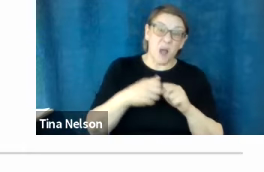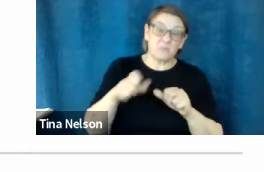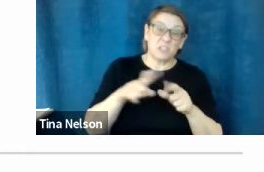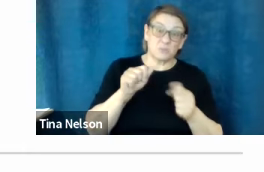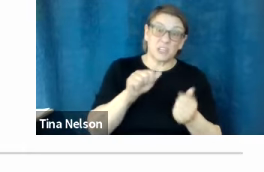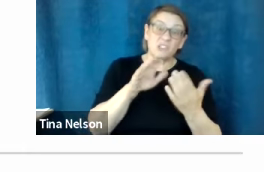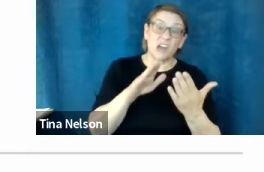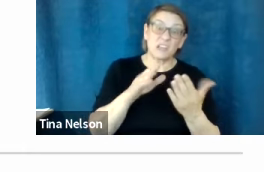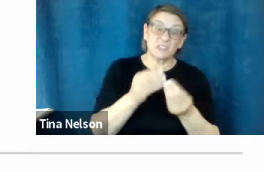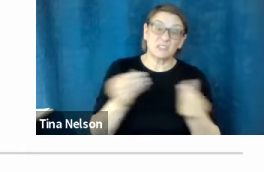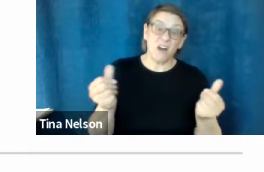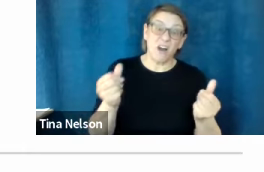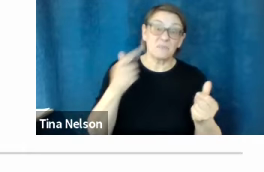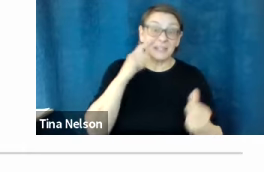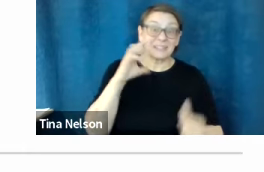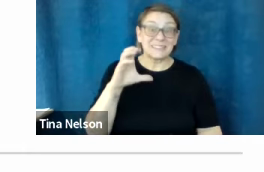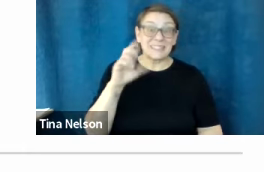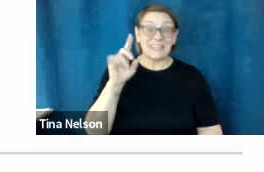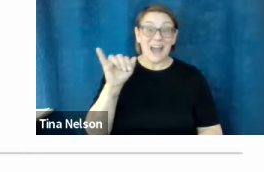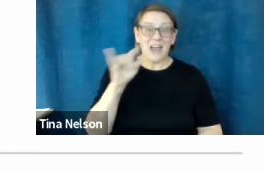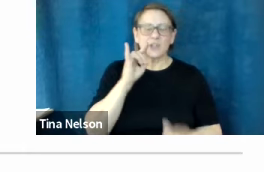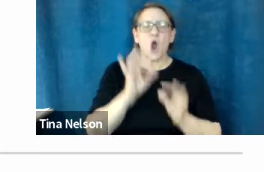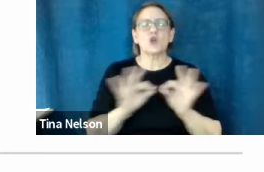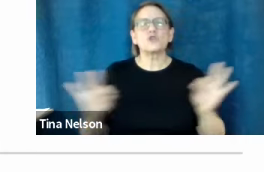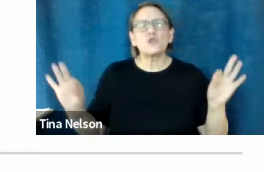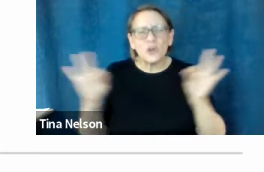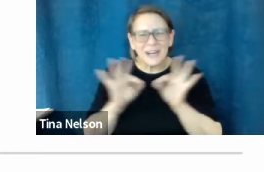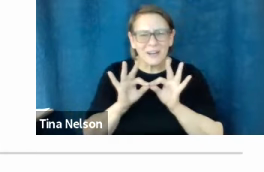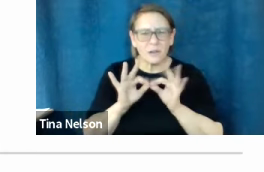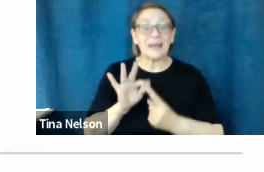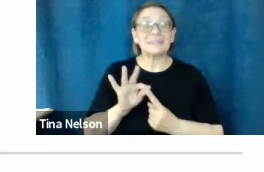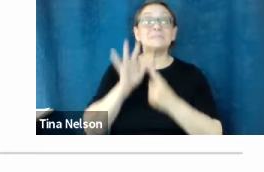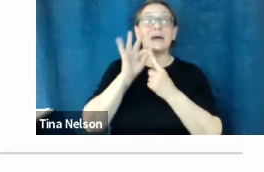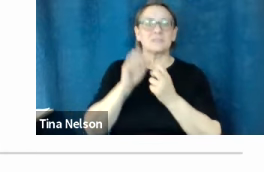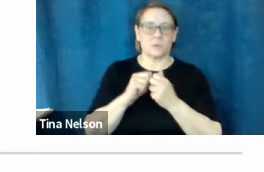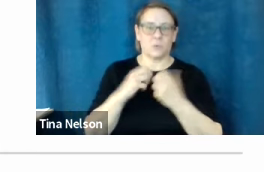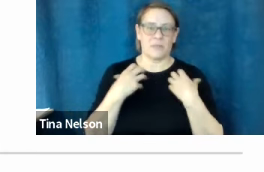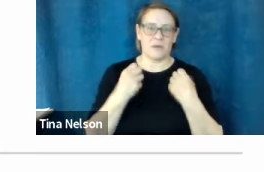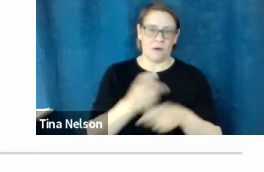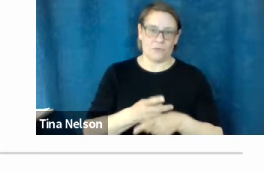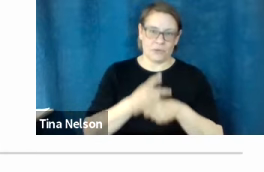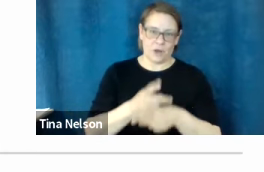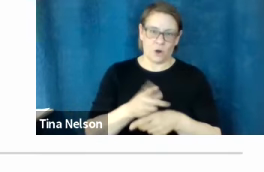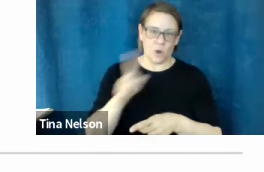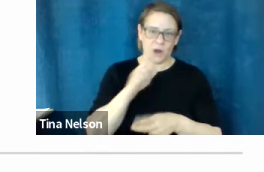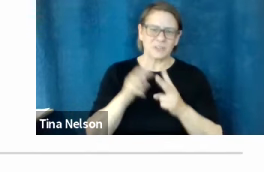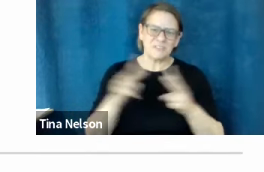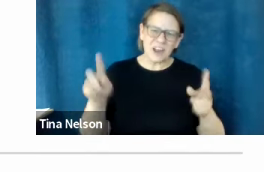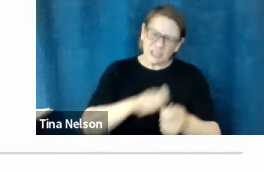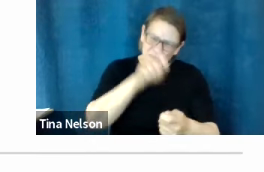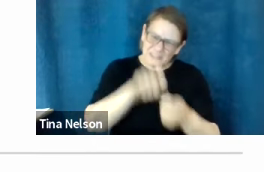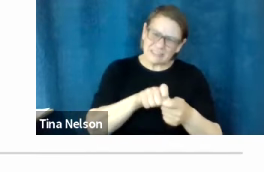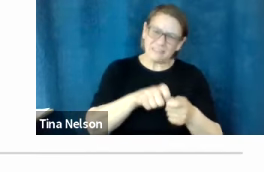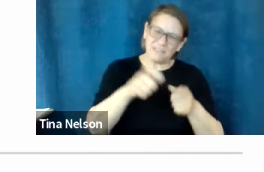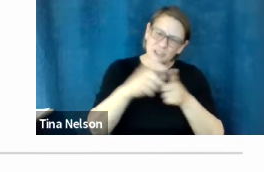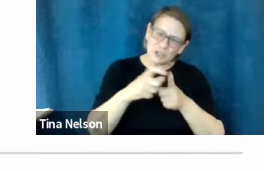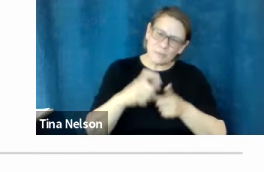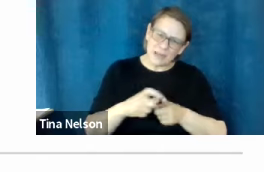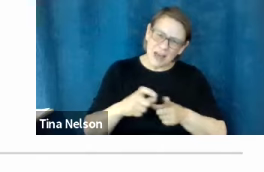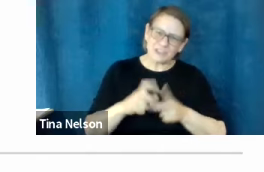addressed as CDIs are critical, especially in a healthcare field, uh, where there's very specific terminology and very